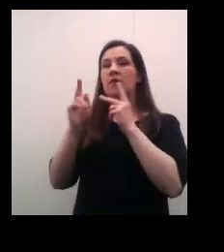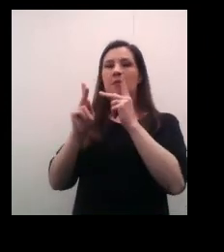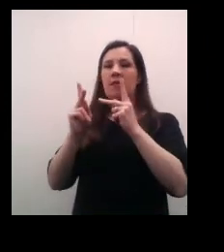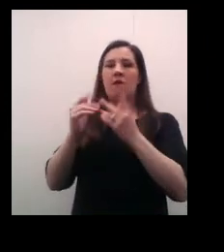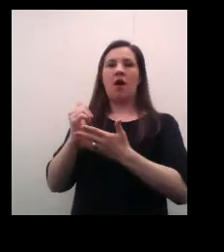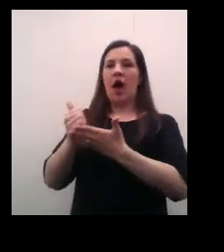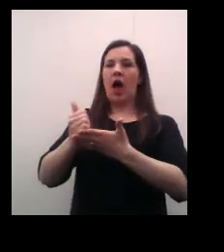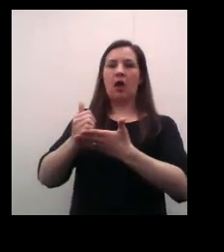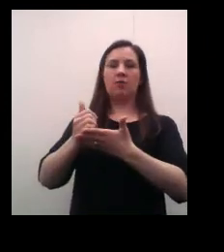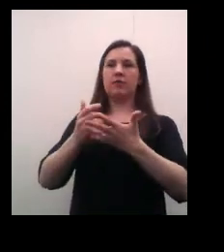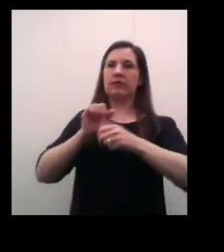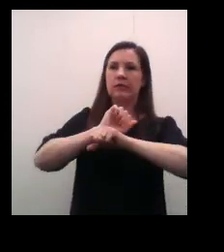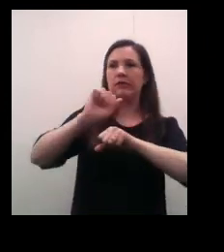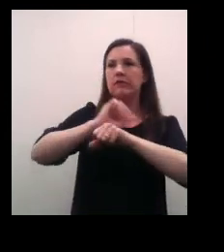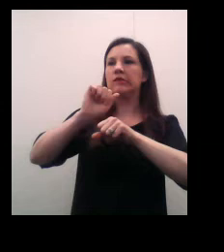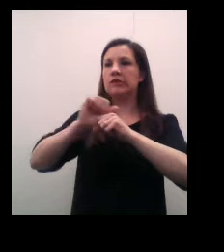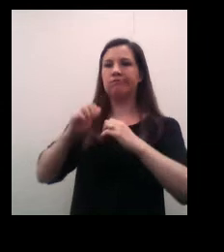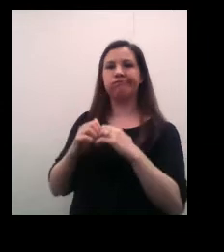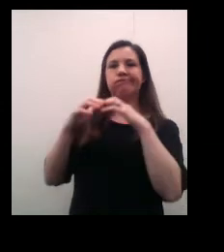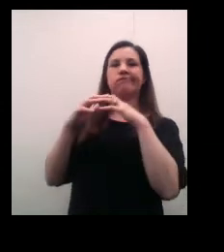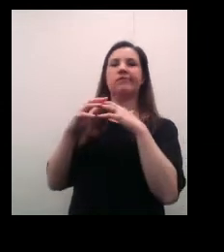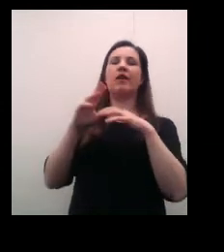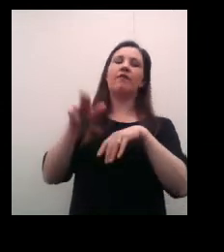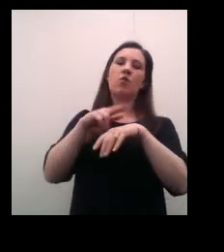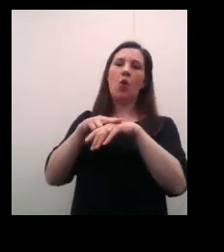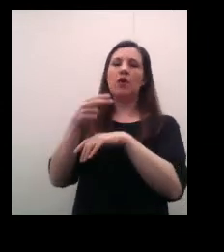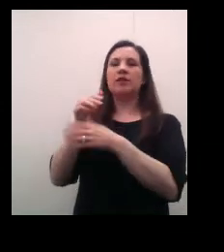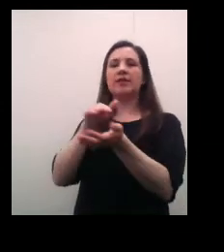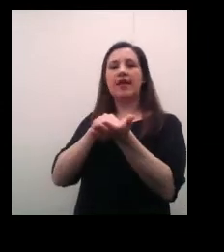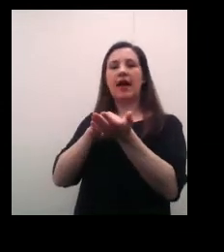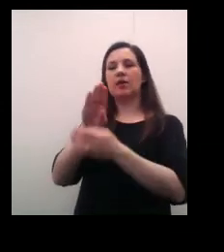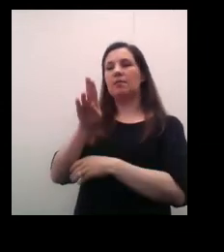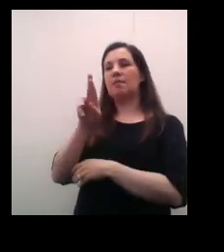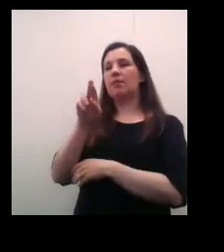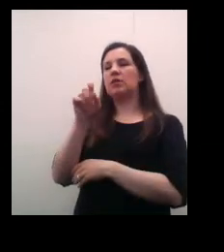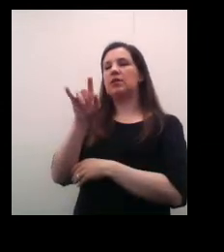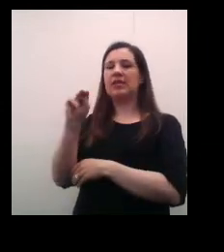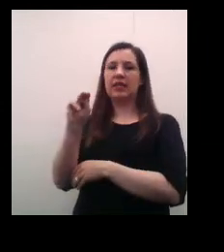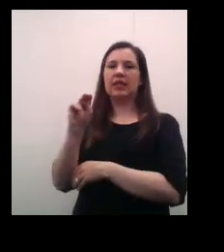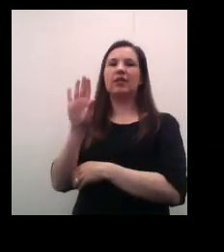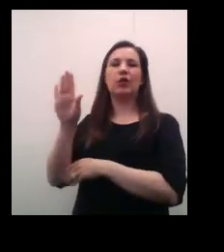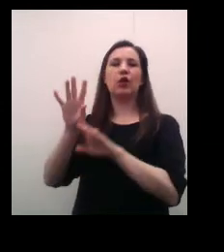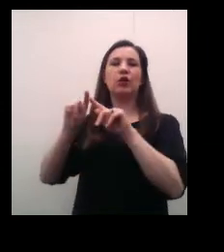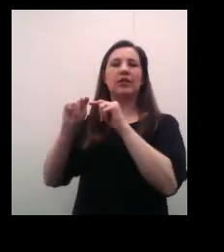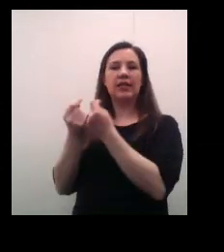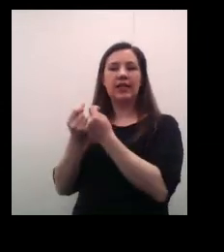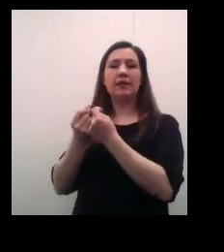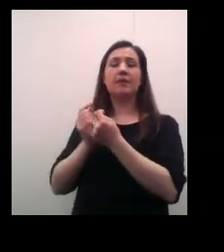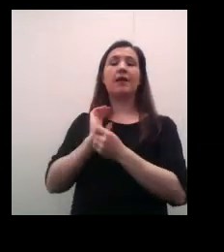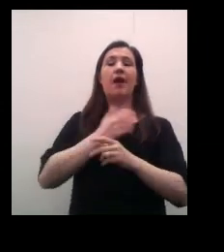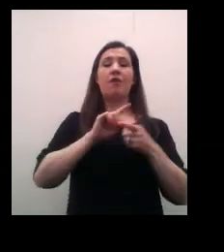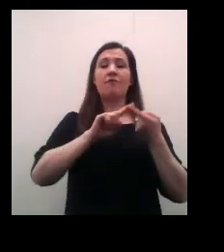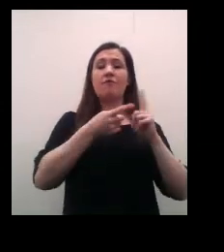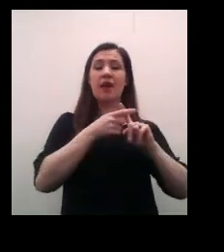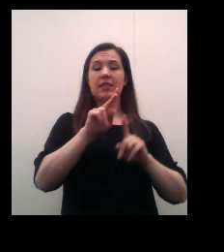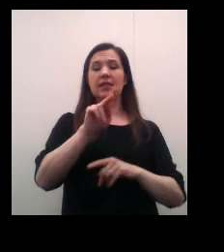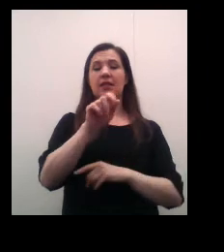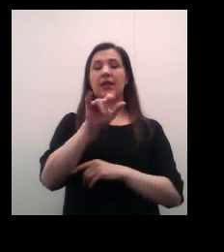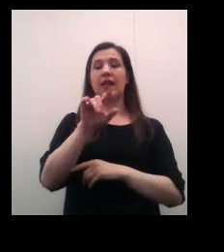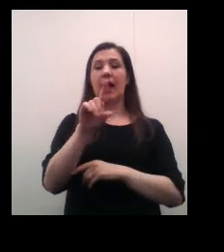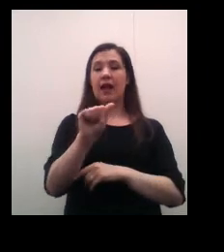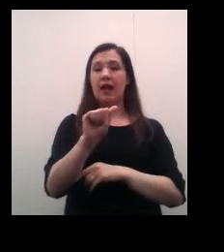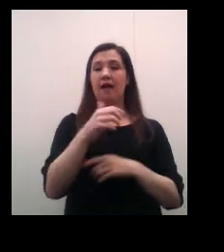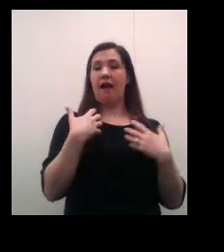reality. Of course, our Erie County Department of Health and Dr. Gail Burstein and her team, but of our friends with Kaleida Health who are running